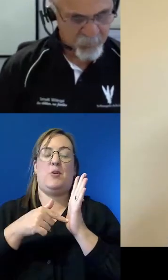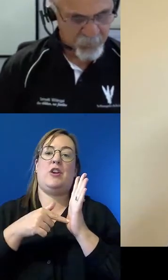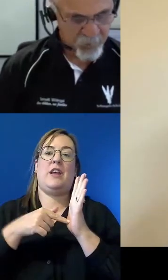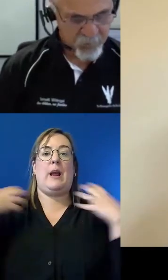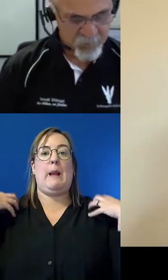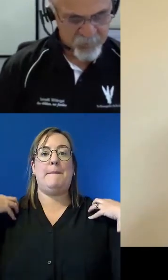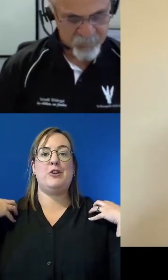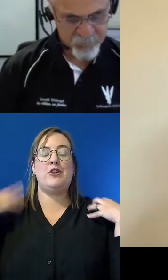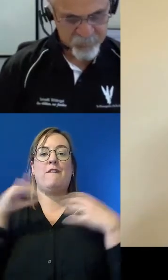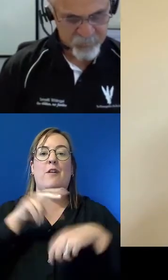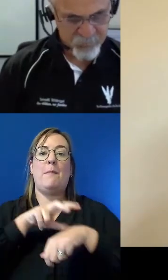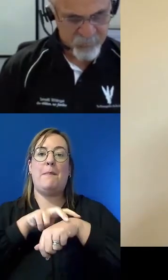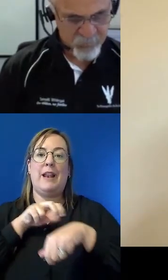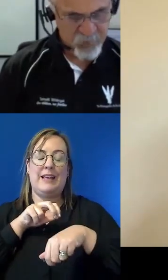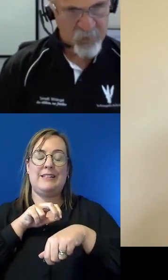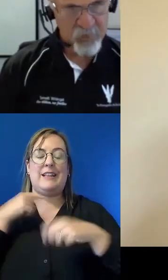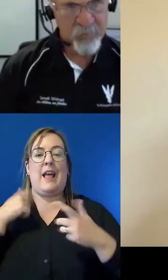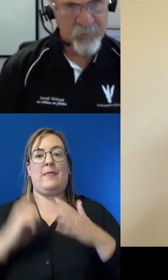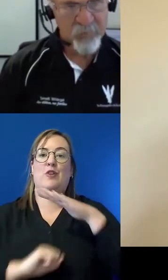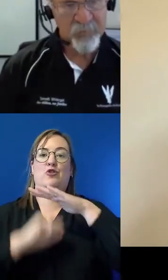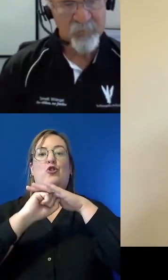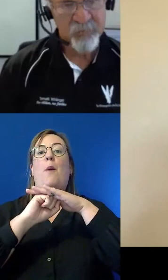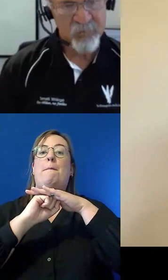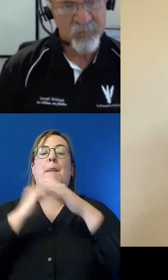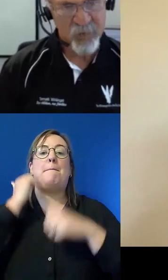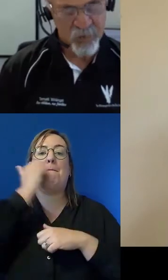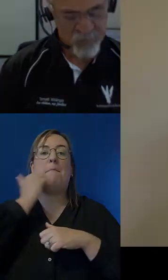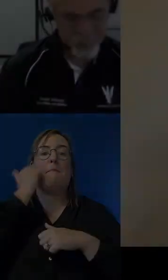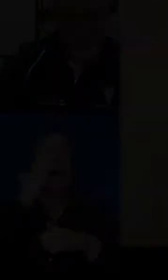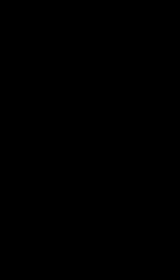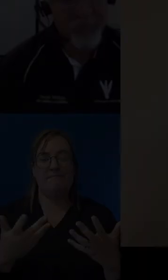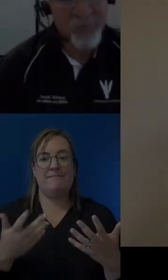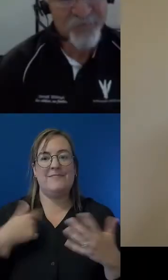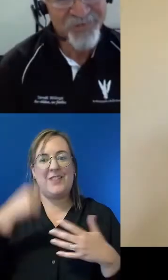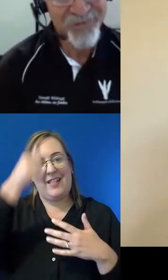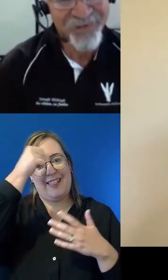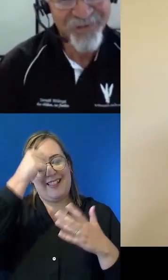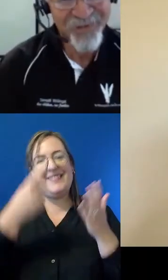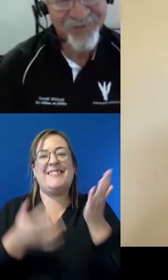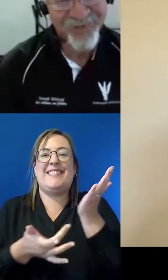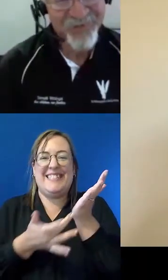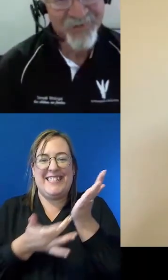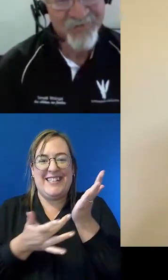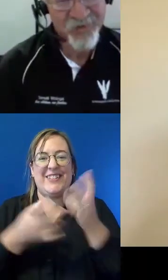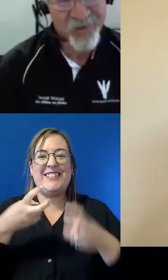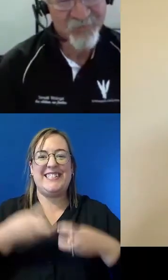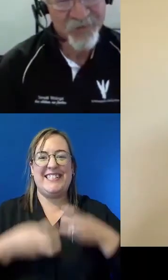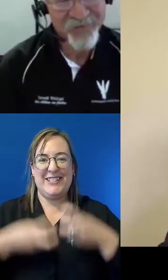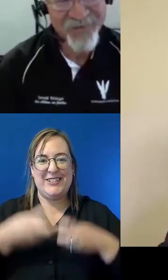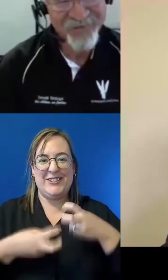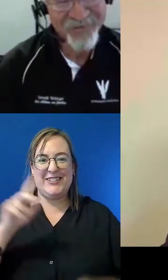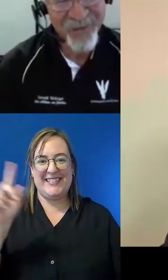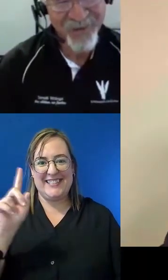most senior Maori officer in the force as well. Of course,